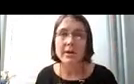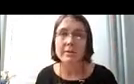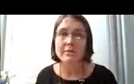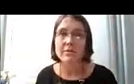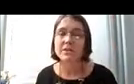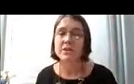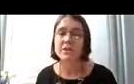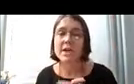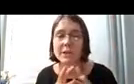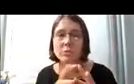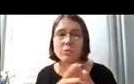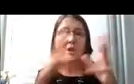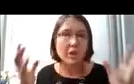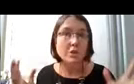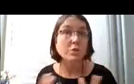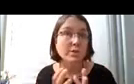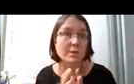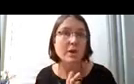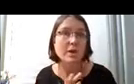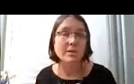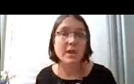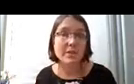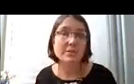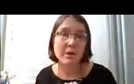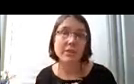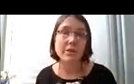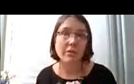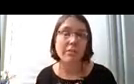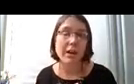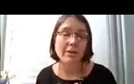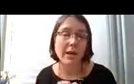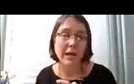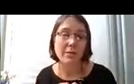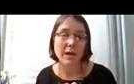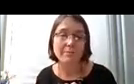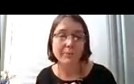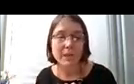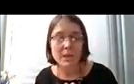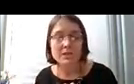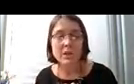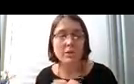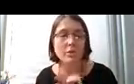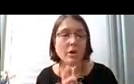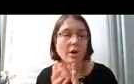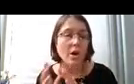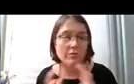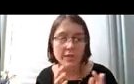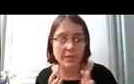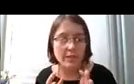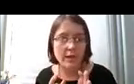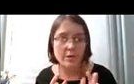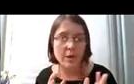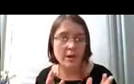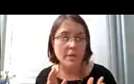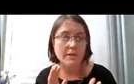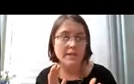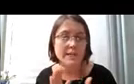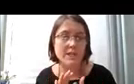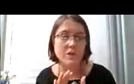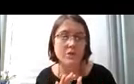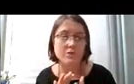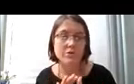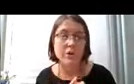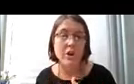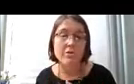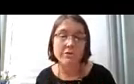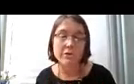labour market information. And all of our virtual seminars this month are about LMI. So over the next half an hour, I'm going to